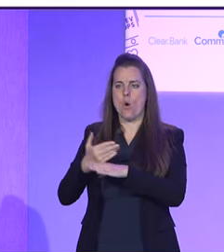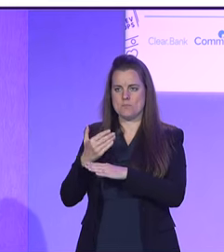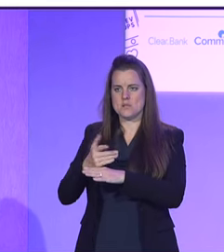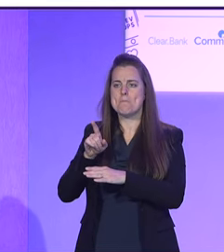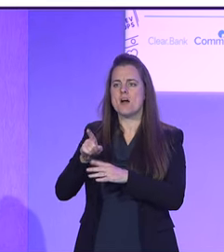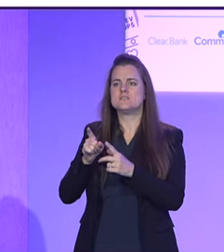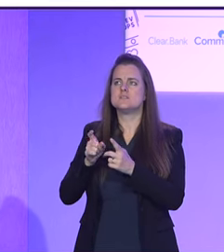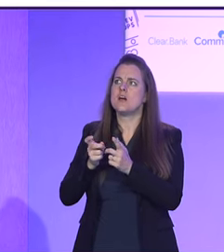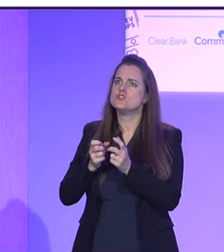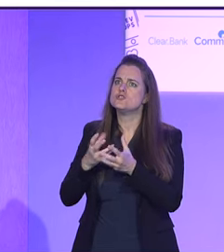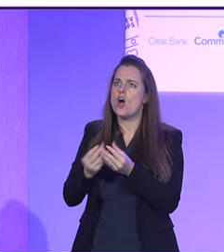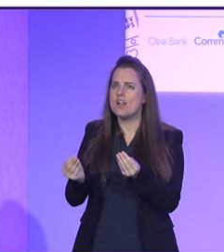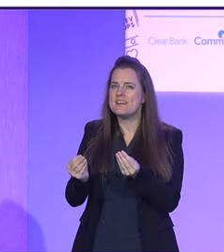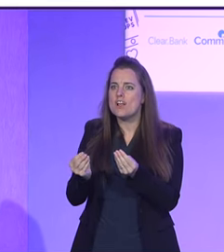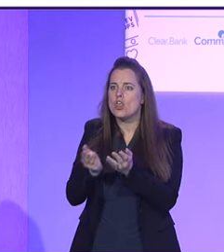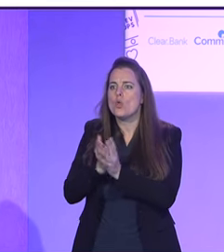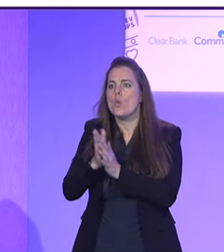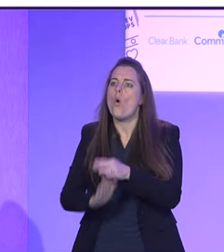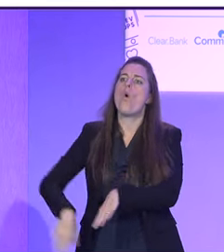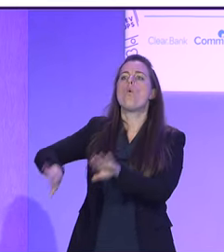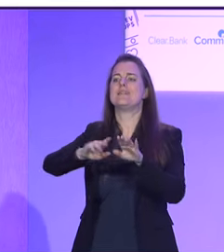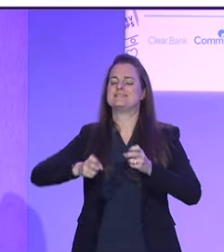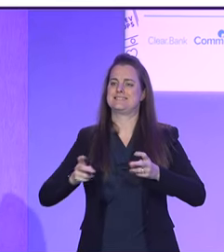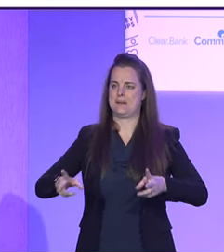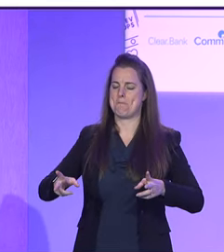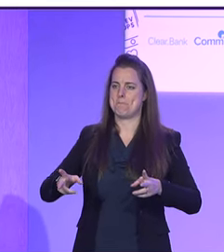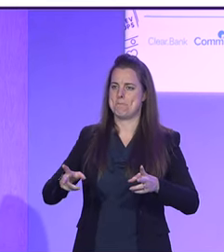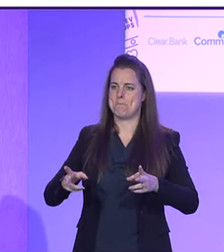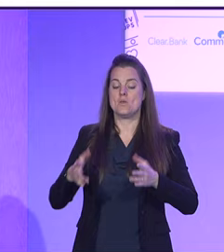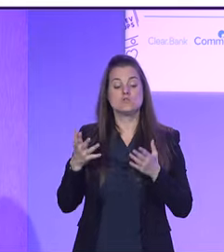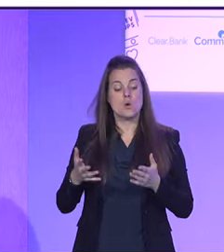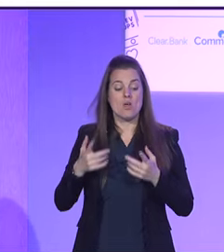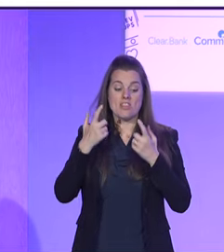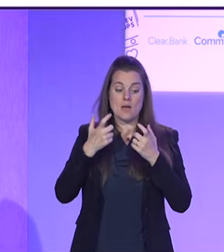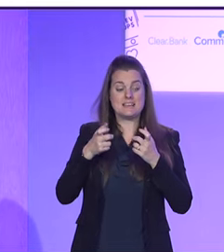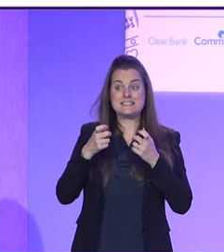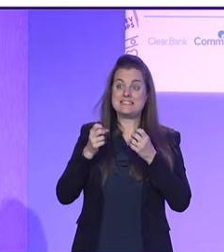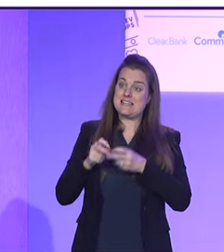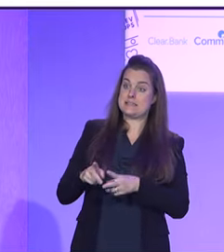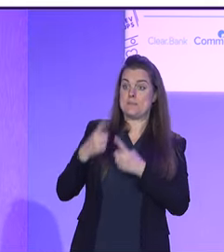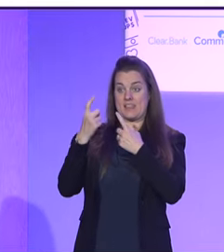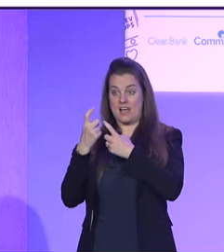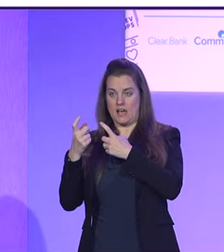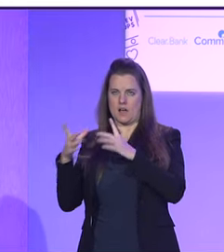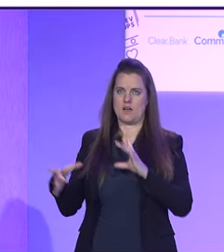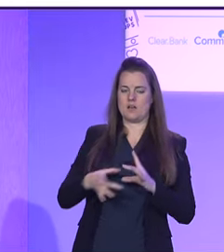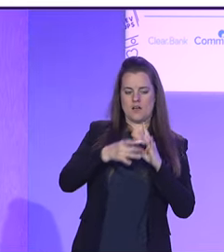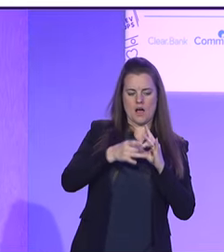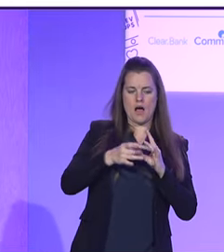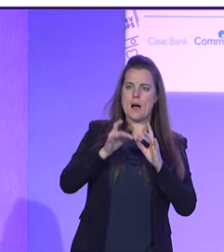way. So if you apply the principles of systems thinking to platform engineering, these are the things I want you to think